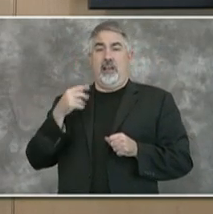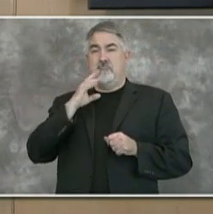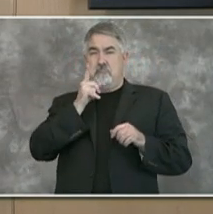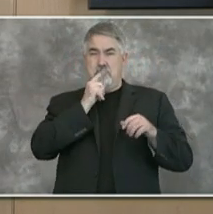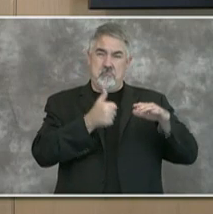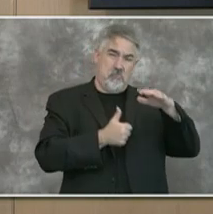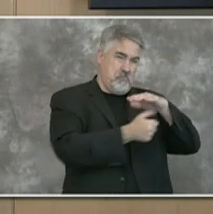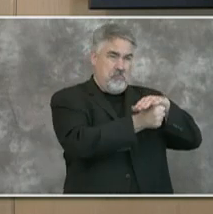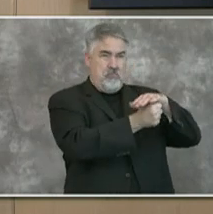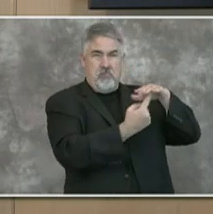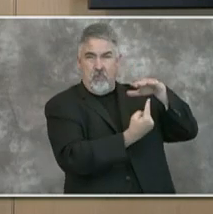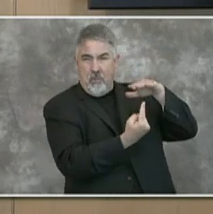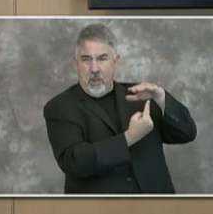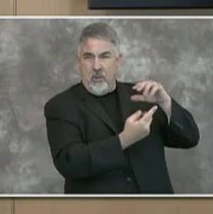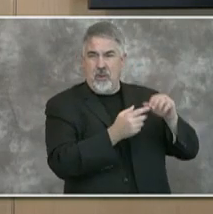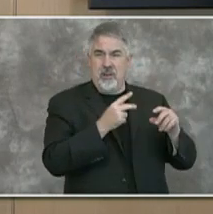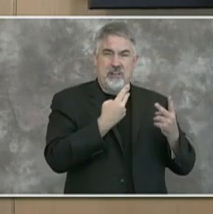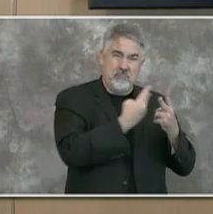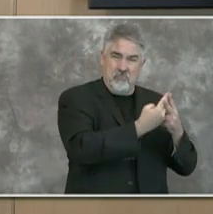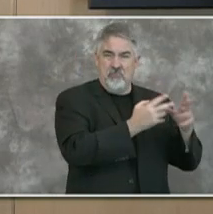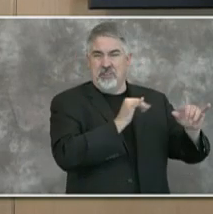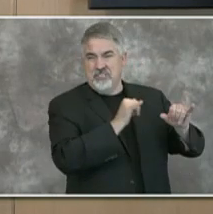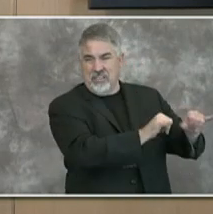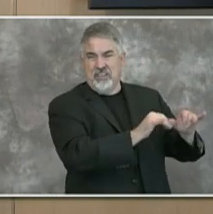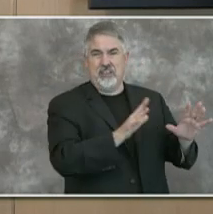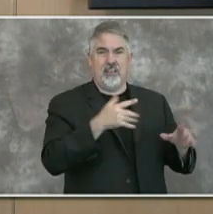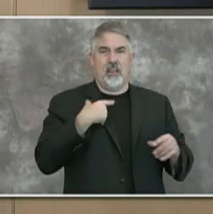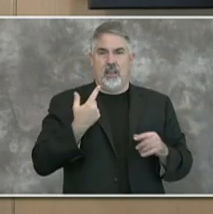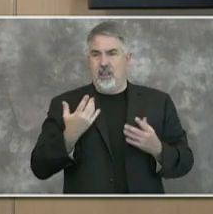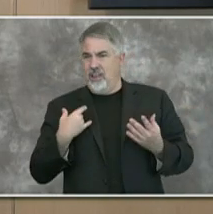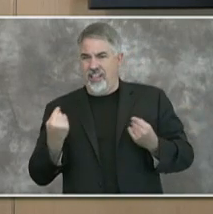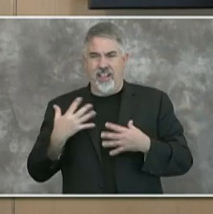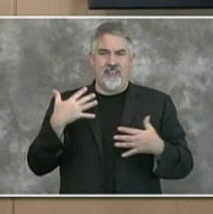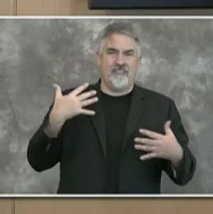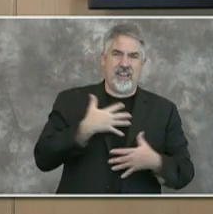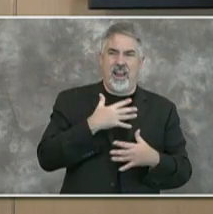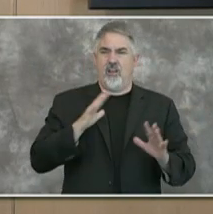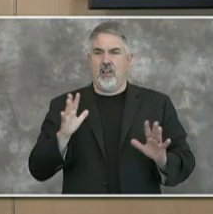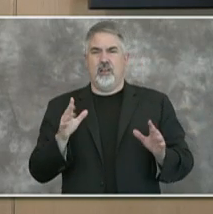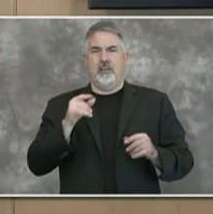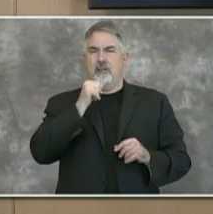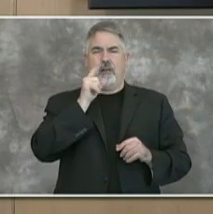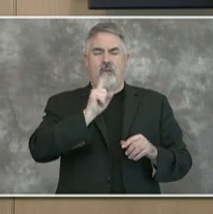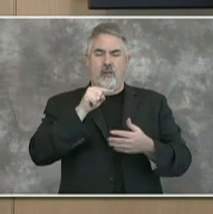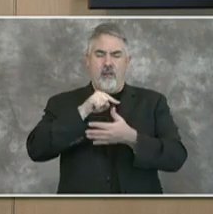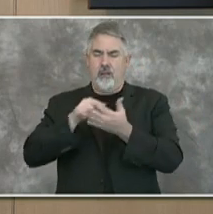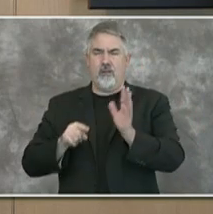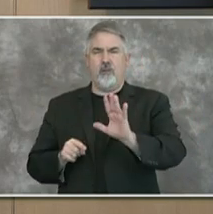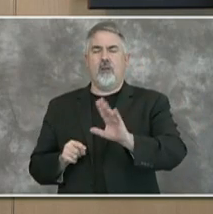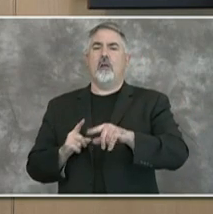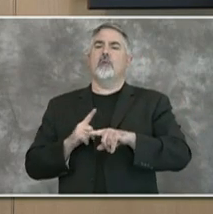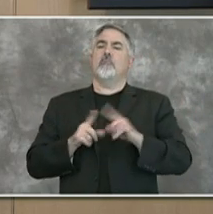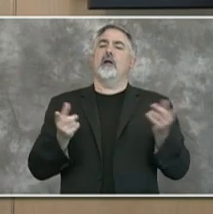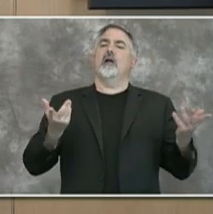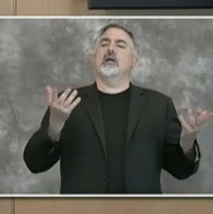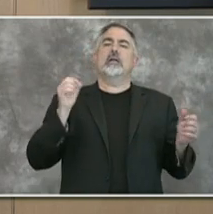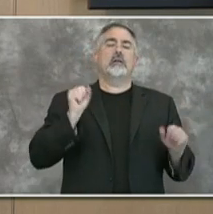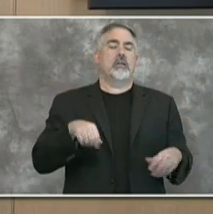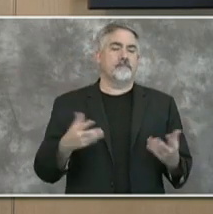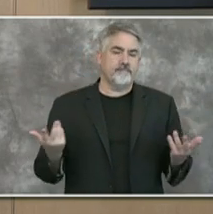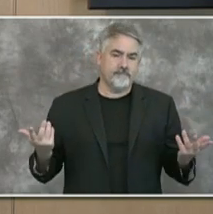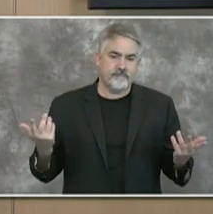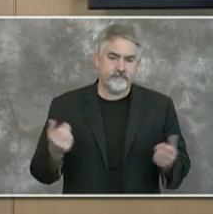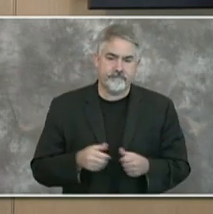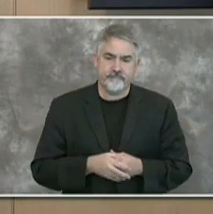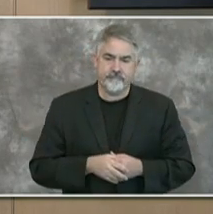social distancing and the uncertainty and fear associated with this novel viral epidemic. It's also very